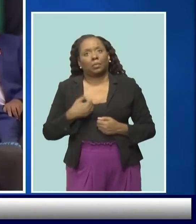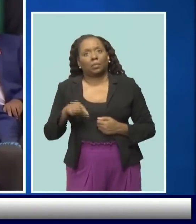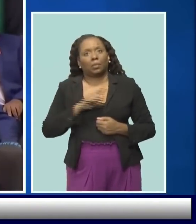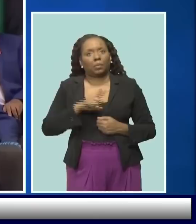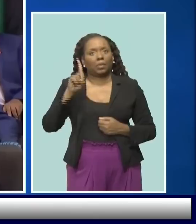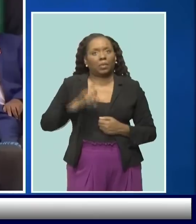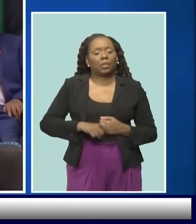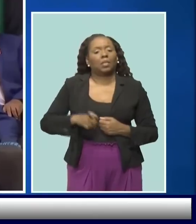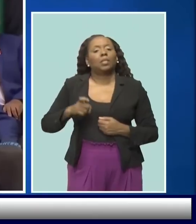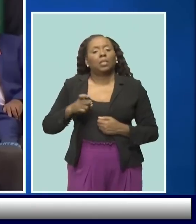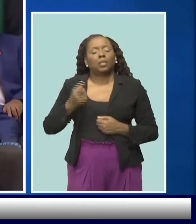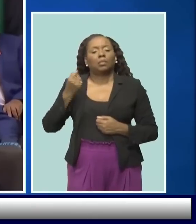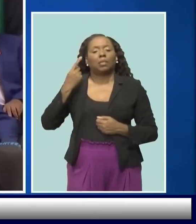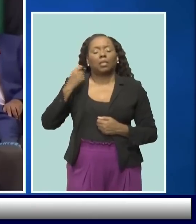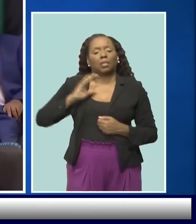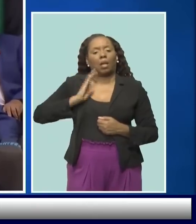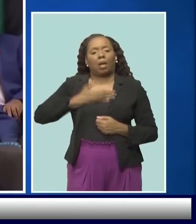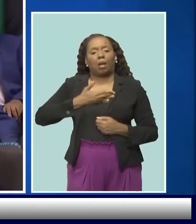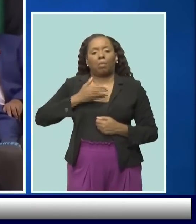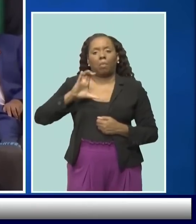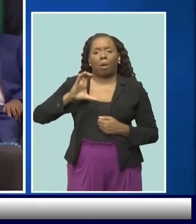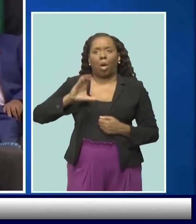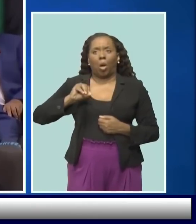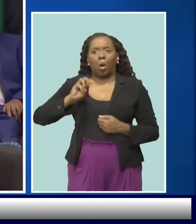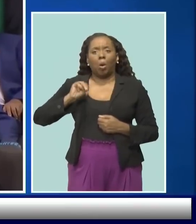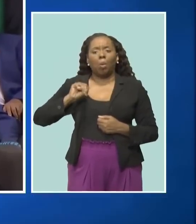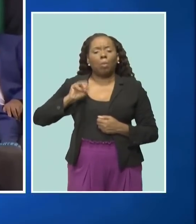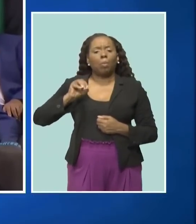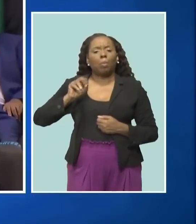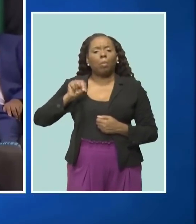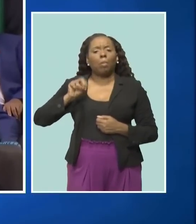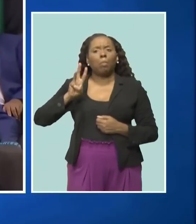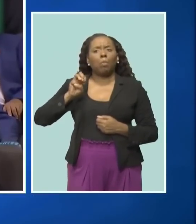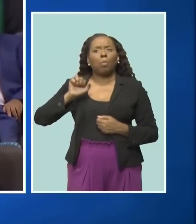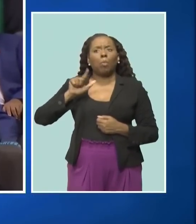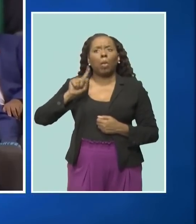Commonwealth is one of genuine opportunity for all.